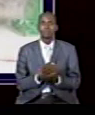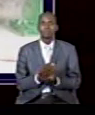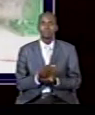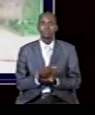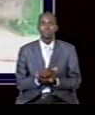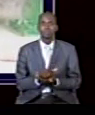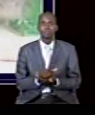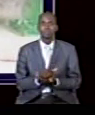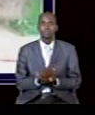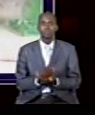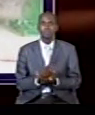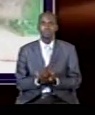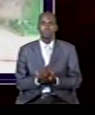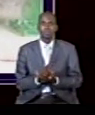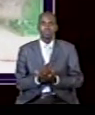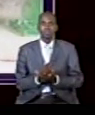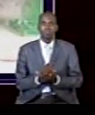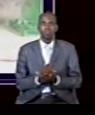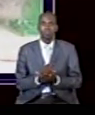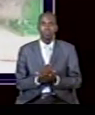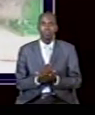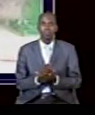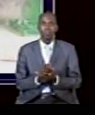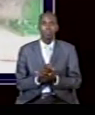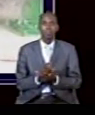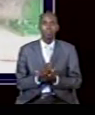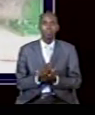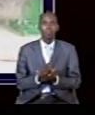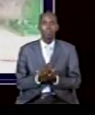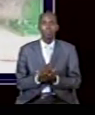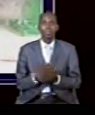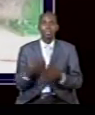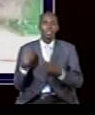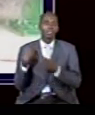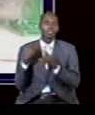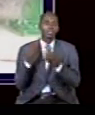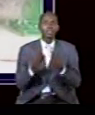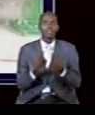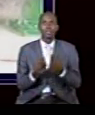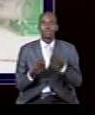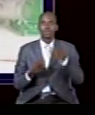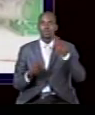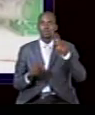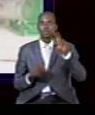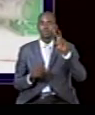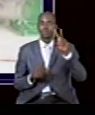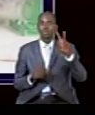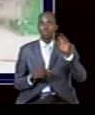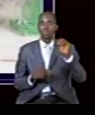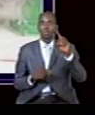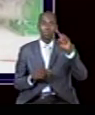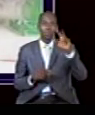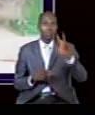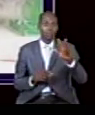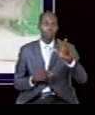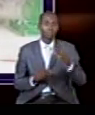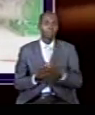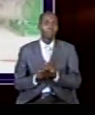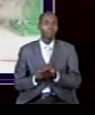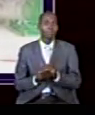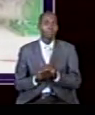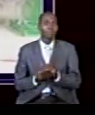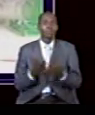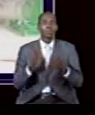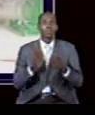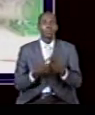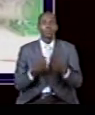Praise the Lord, Daniel Emmanuel. Since 2013, I'm from Ekuma region, Edo State. I want to